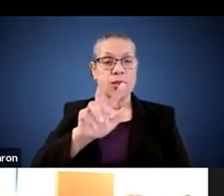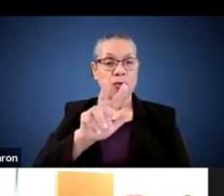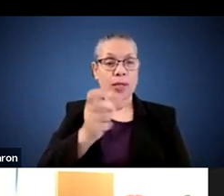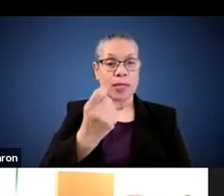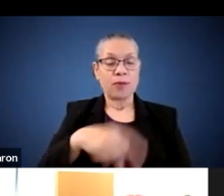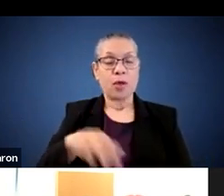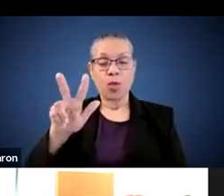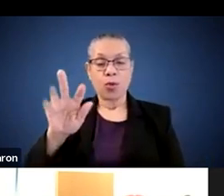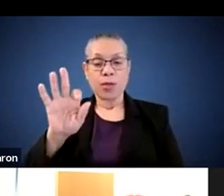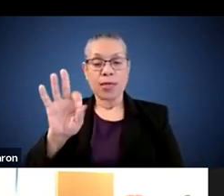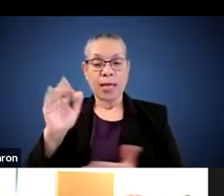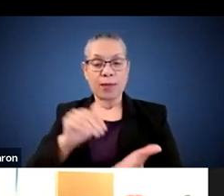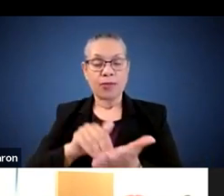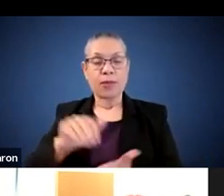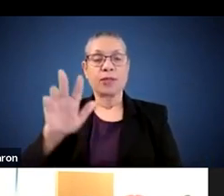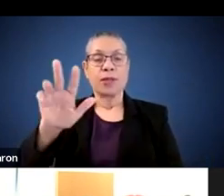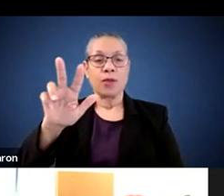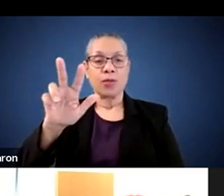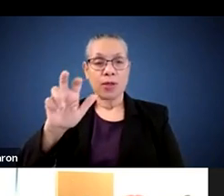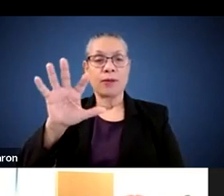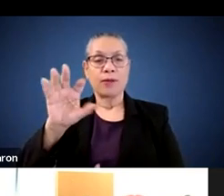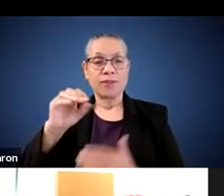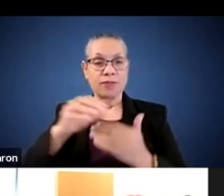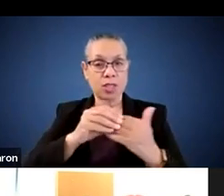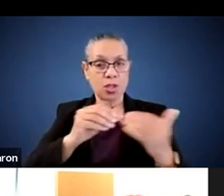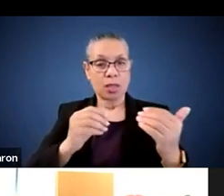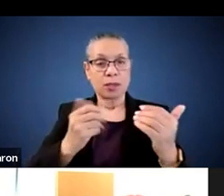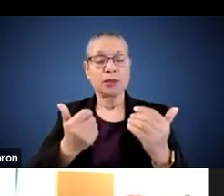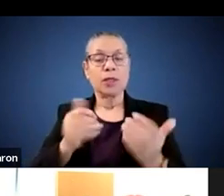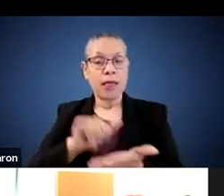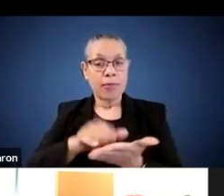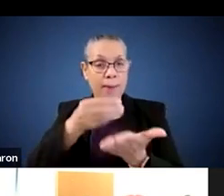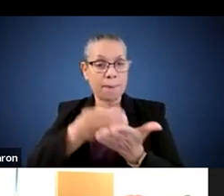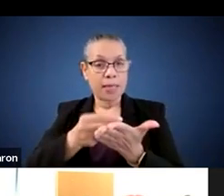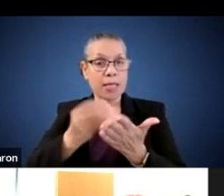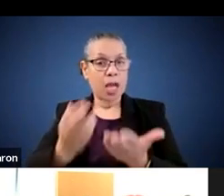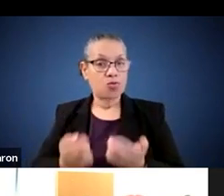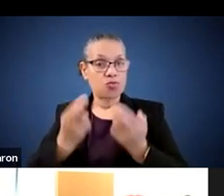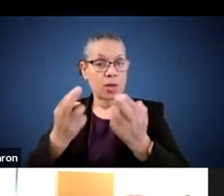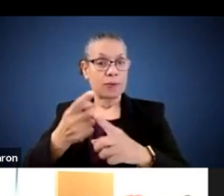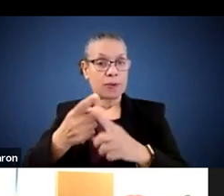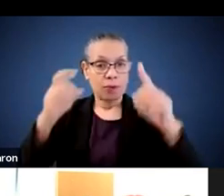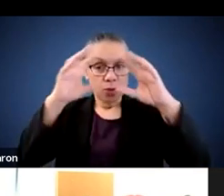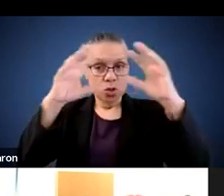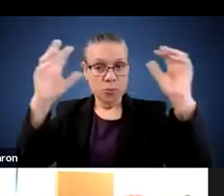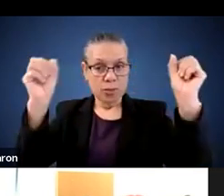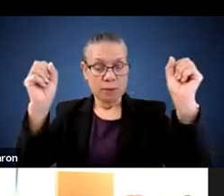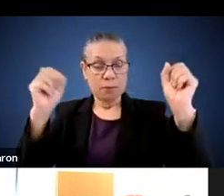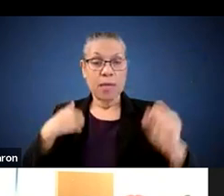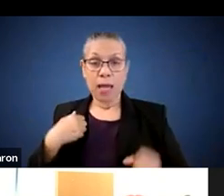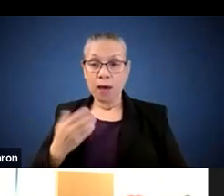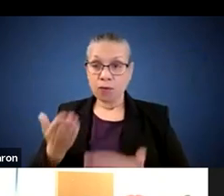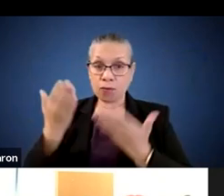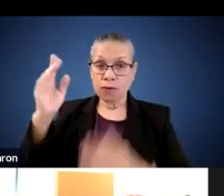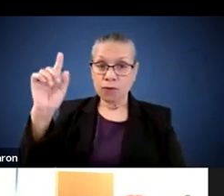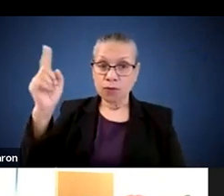thirty nine thousand three hundred and fifty dollars from the grants for approval as recommended by the superintendent is there a